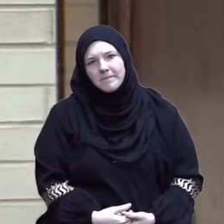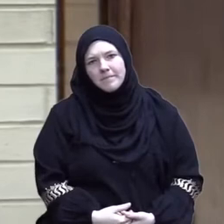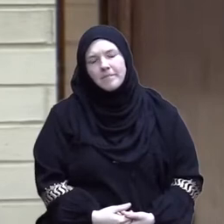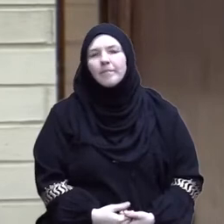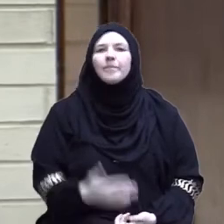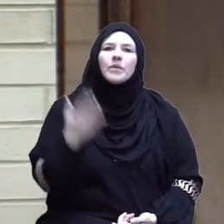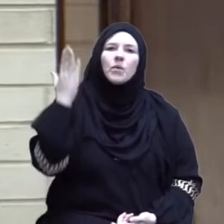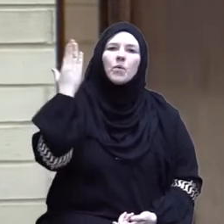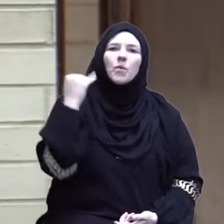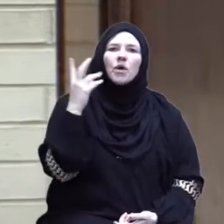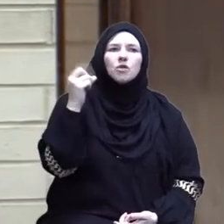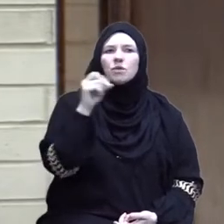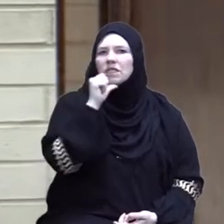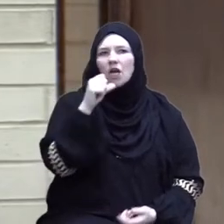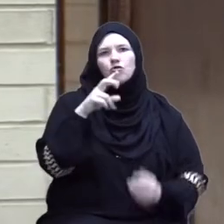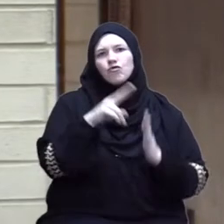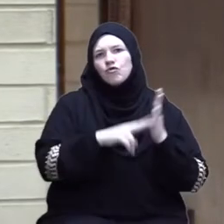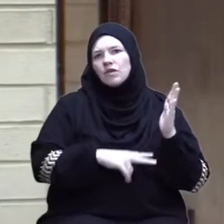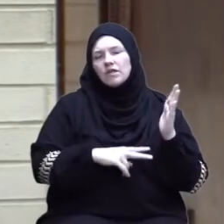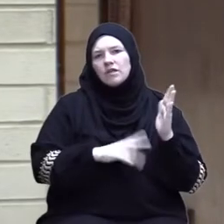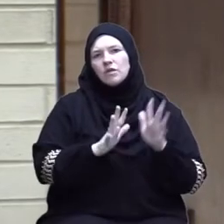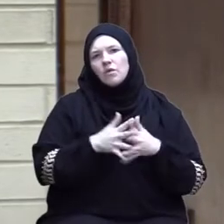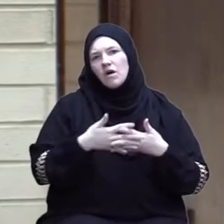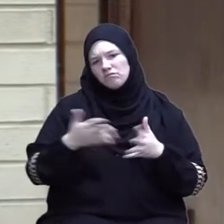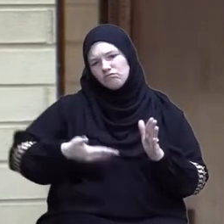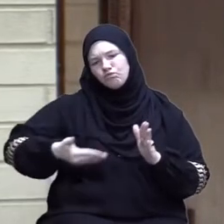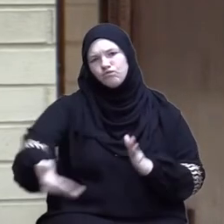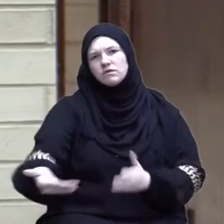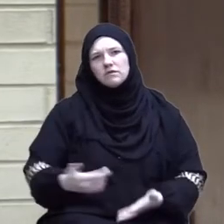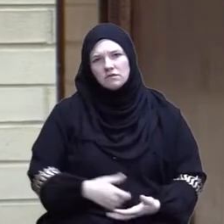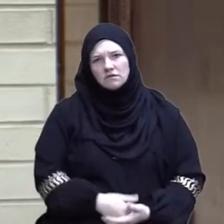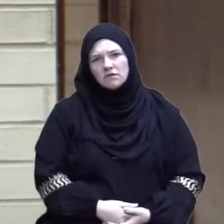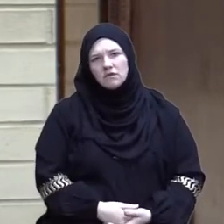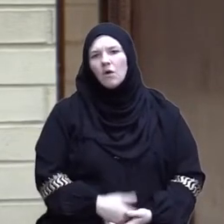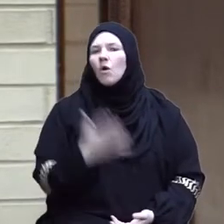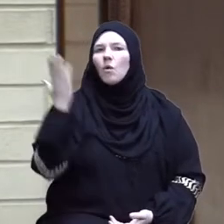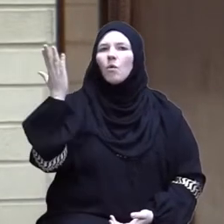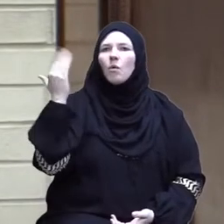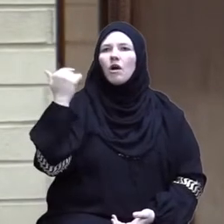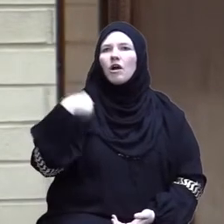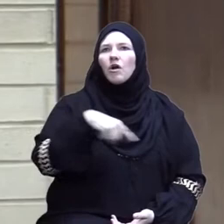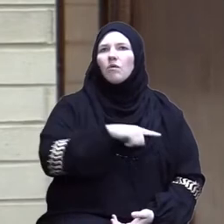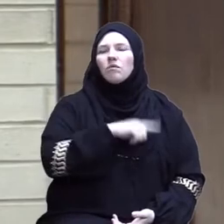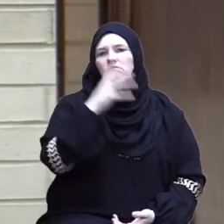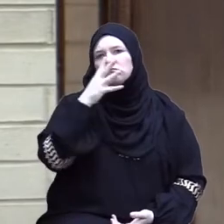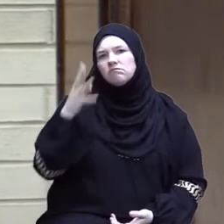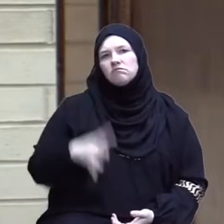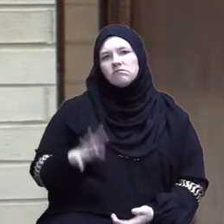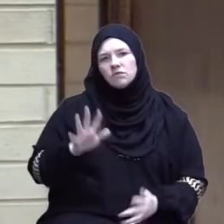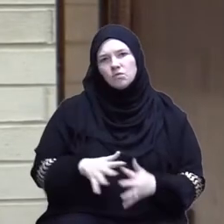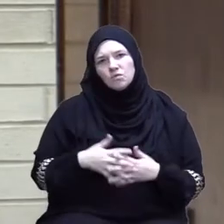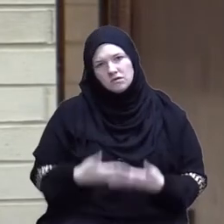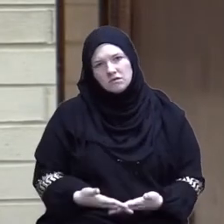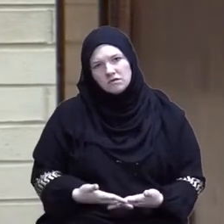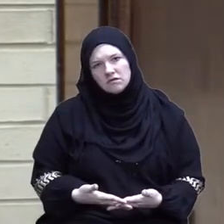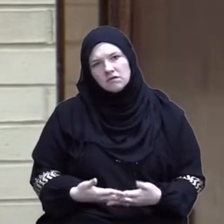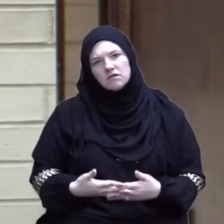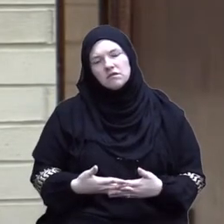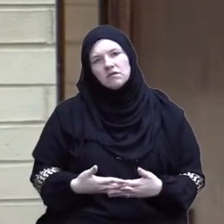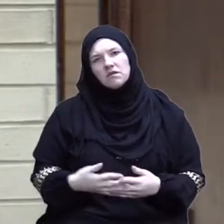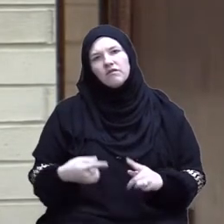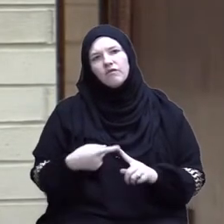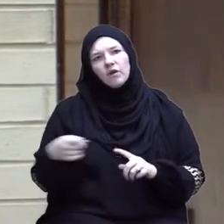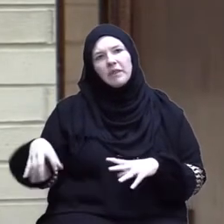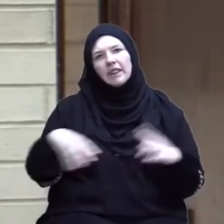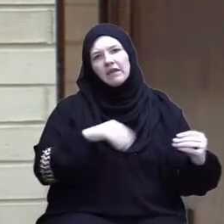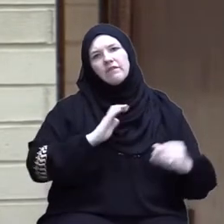Why do we not read the Quran frequently? Why are we abandoning the Quran from leading